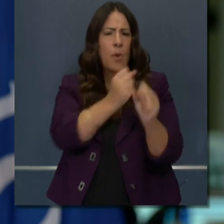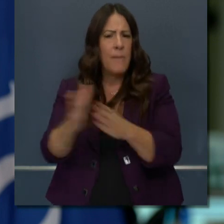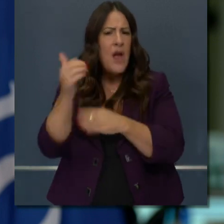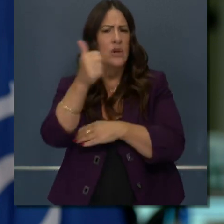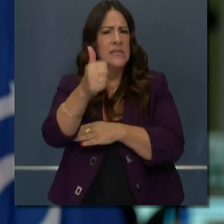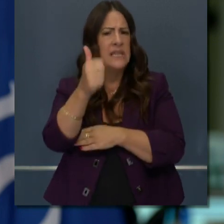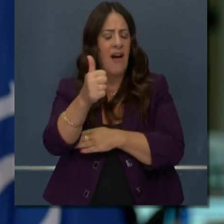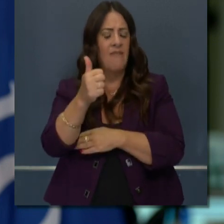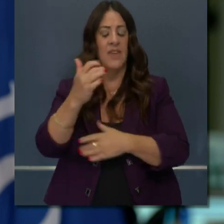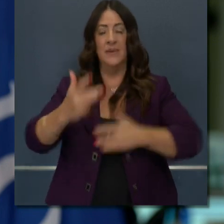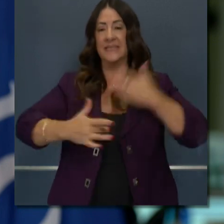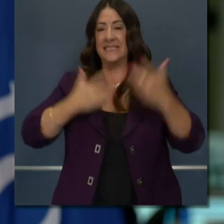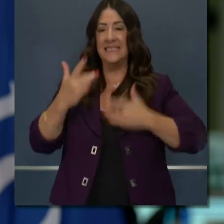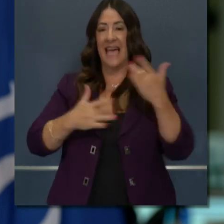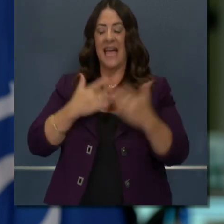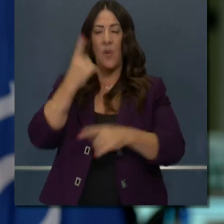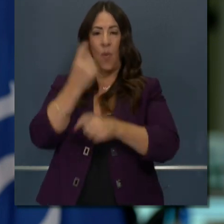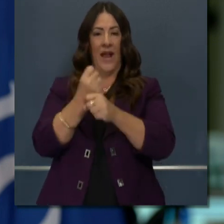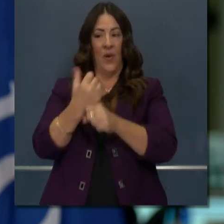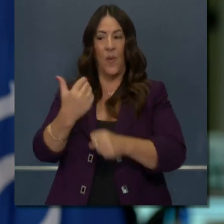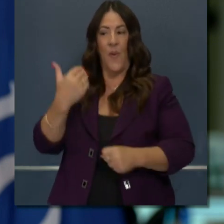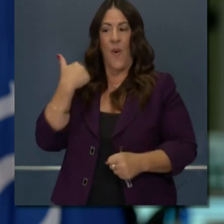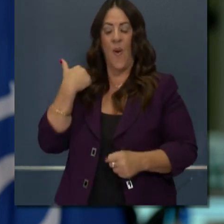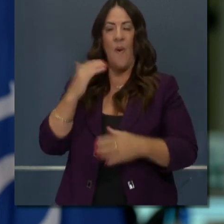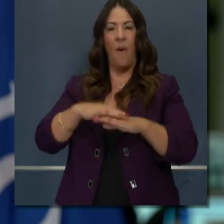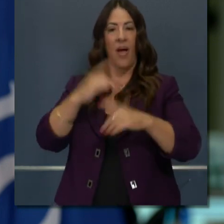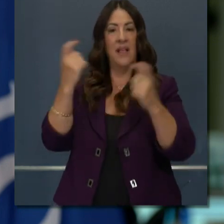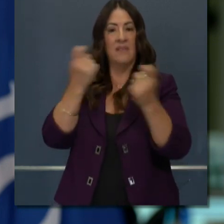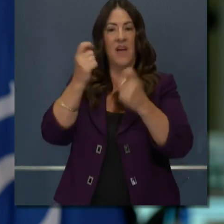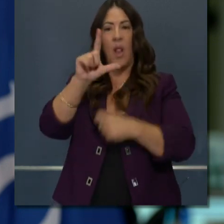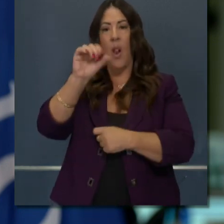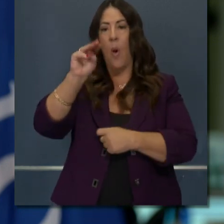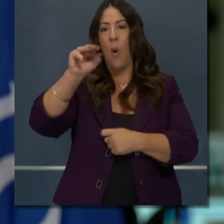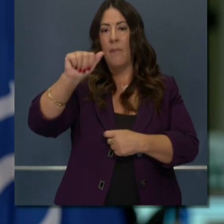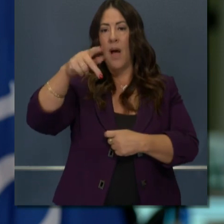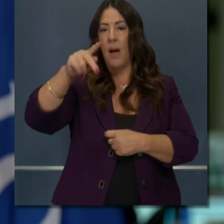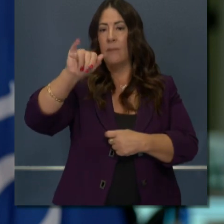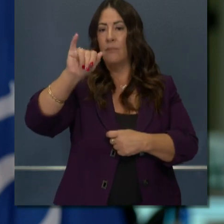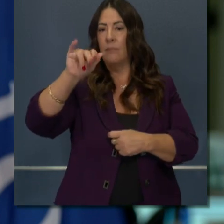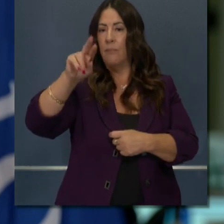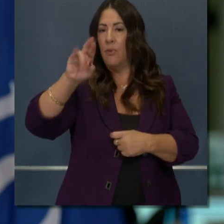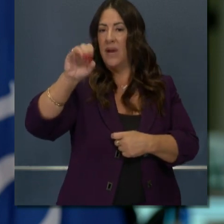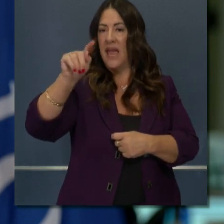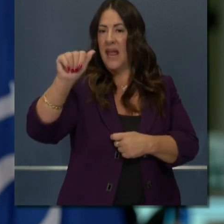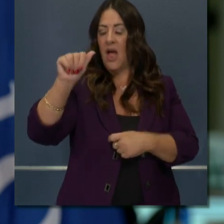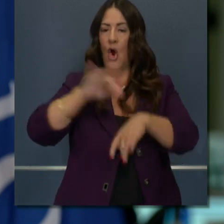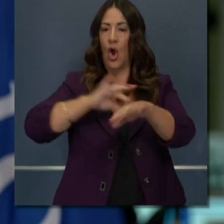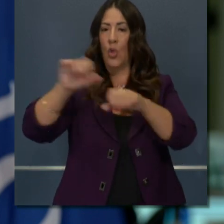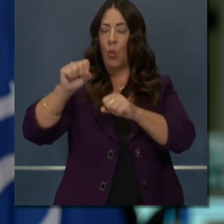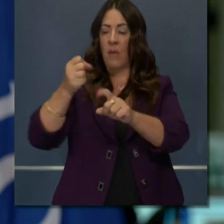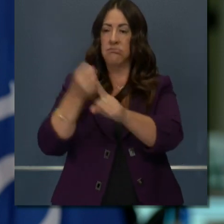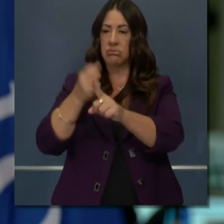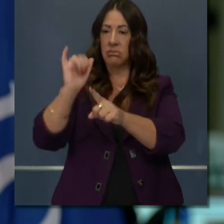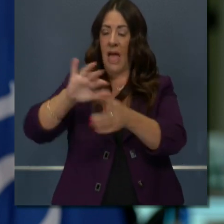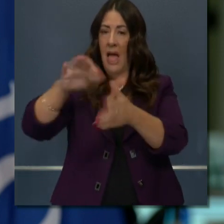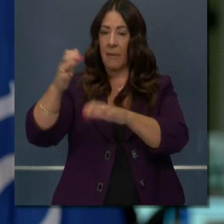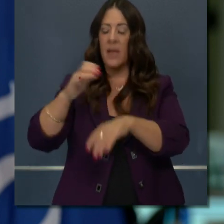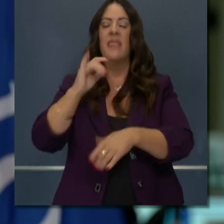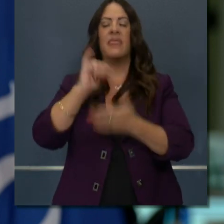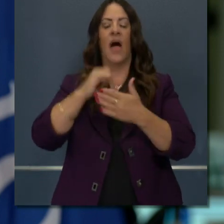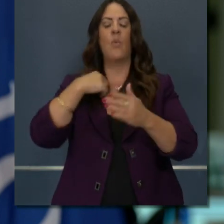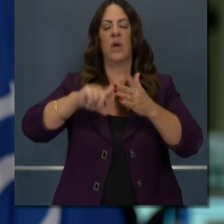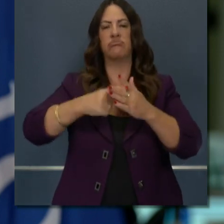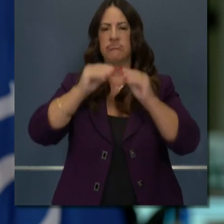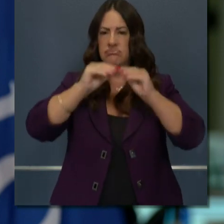And we're excited. About a year ago, on the anniversary of the Loma Prieta earthquake, we launched the first in the nation statewide